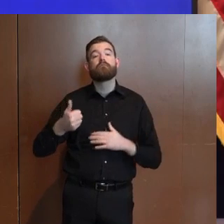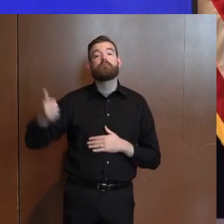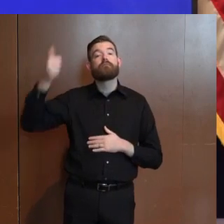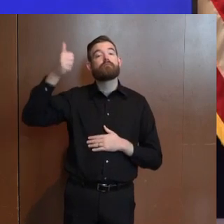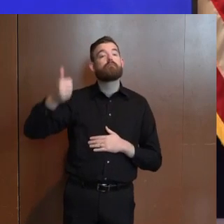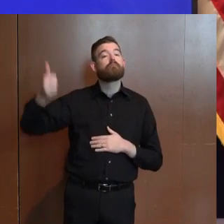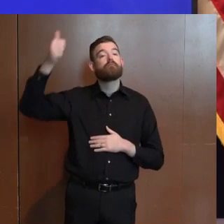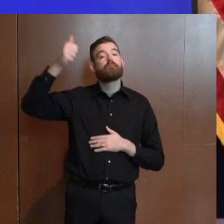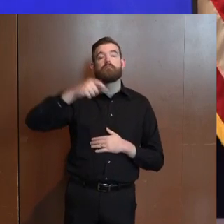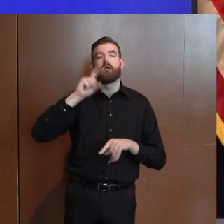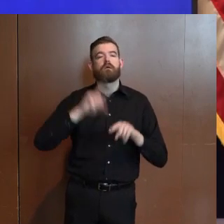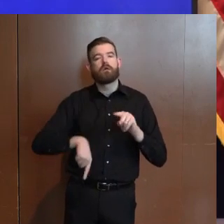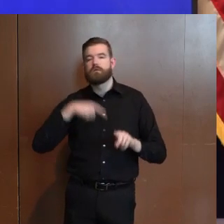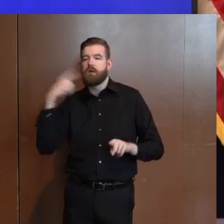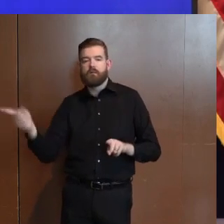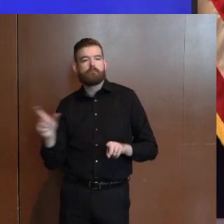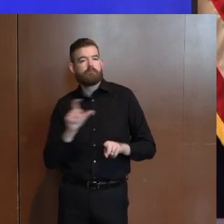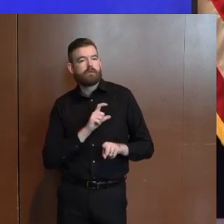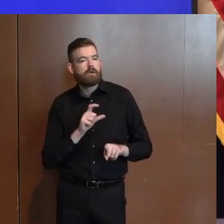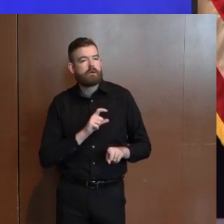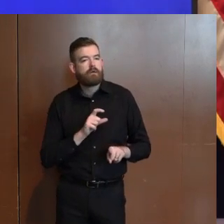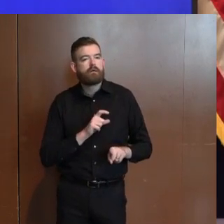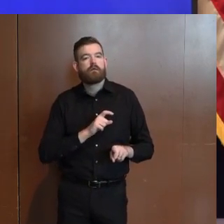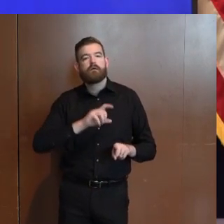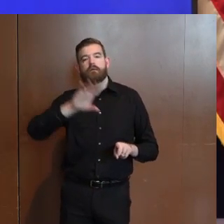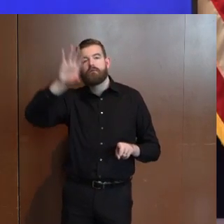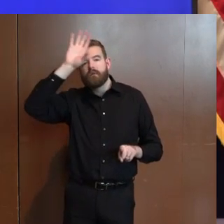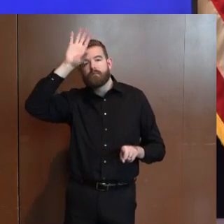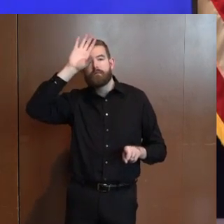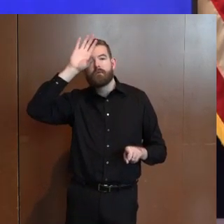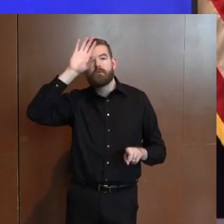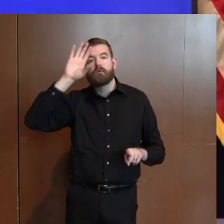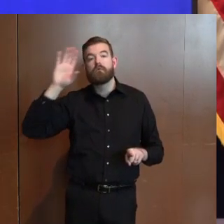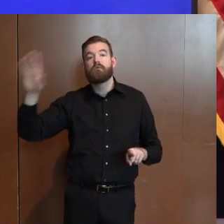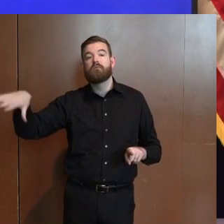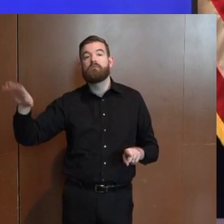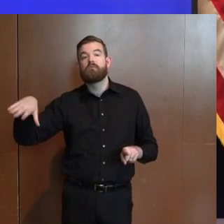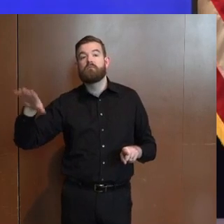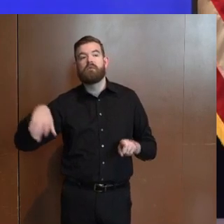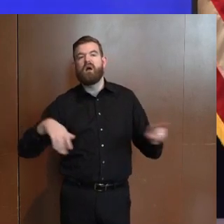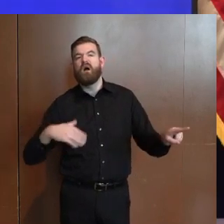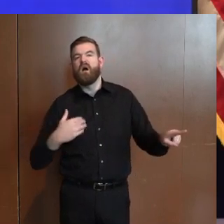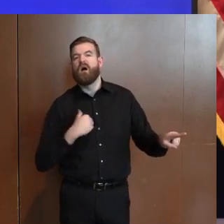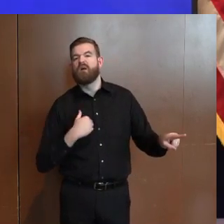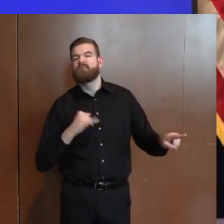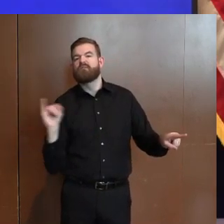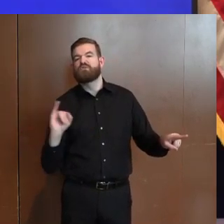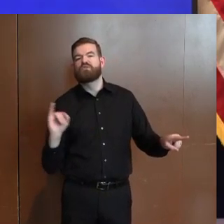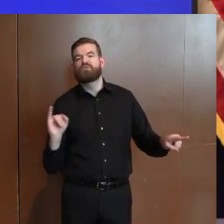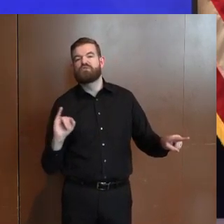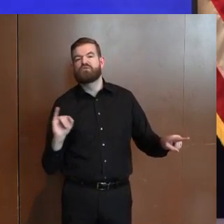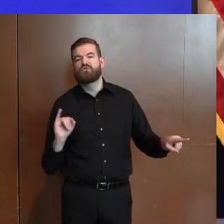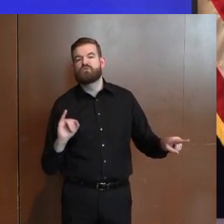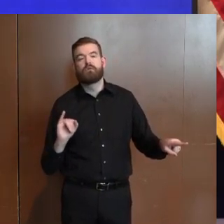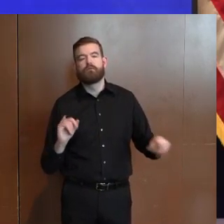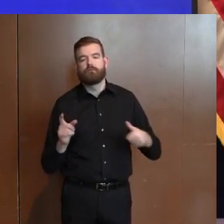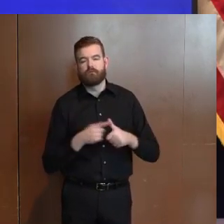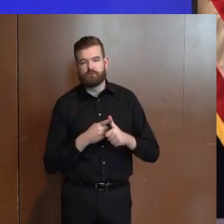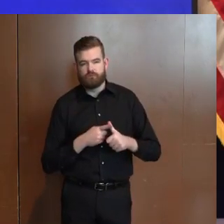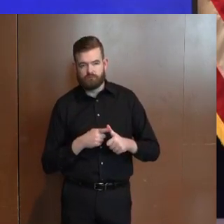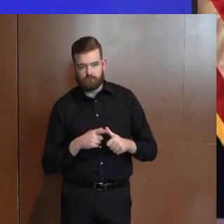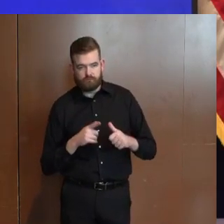or police officers in their towns of a infected or confirmed case. They have to first go through the county OEMs